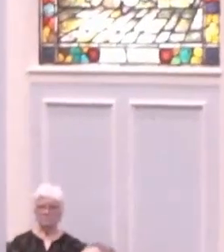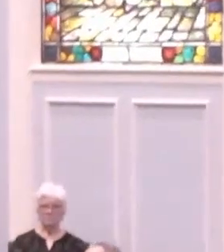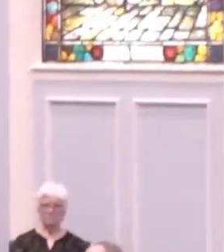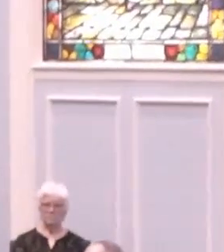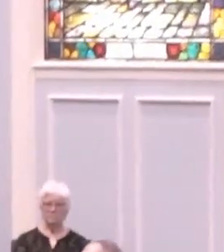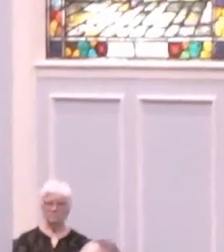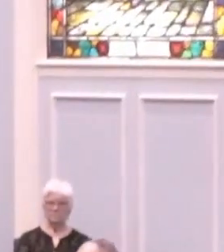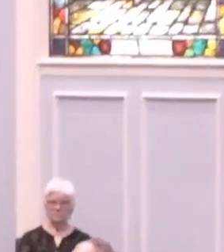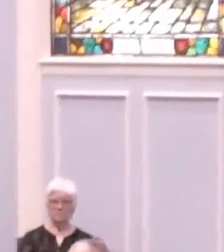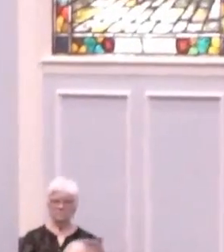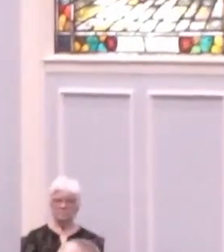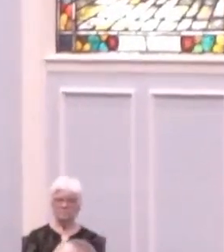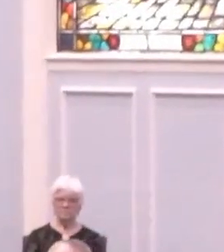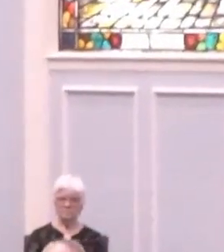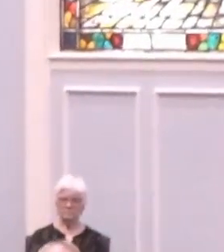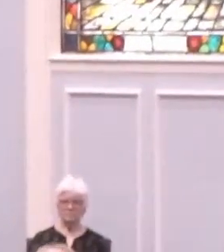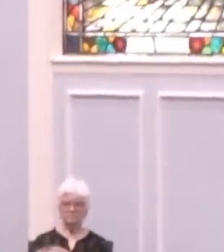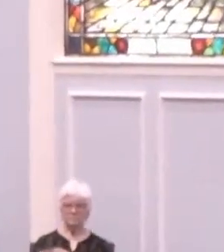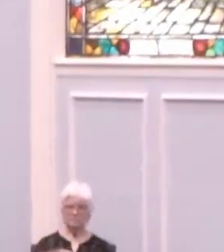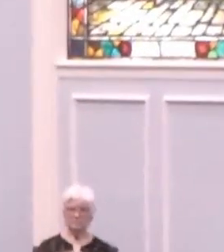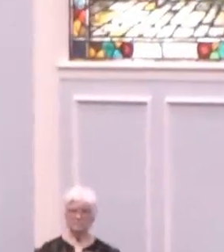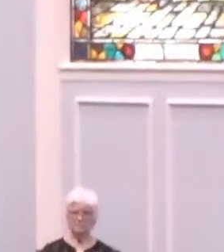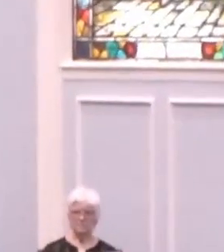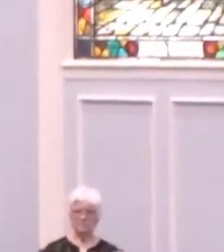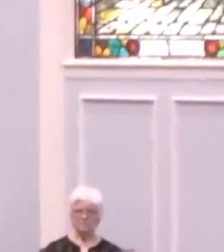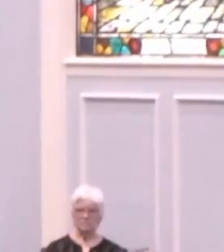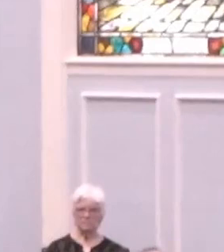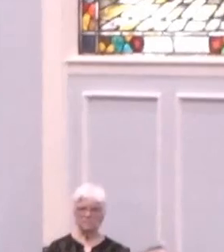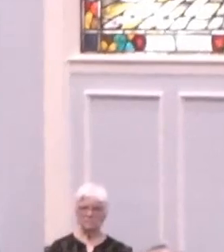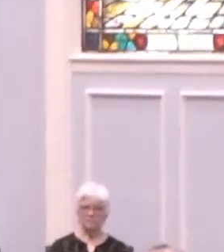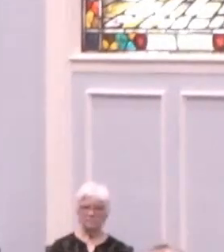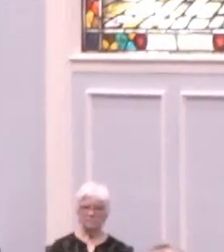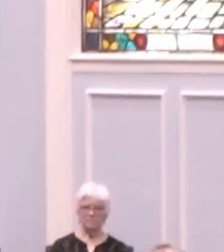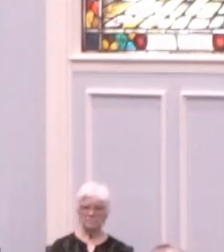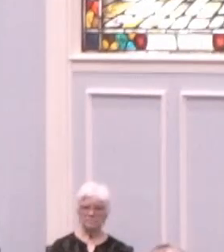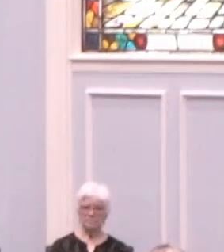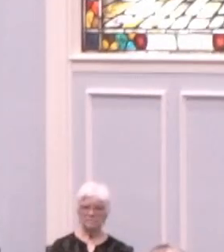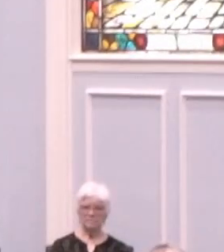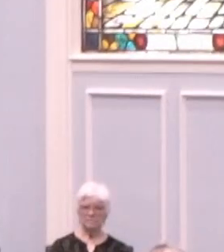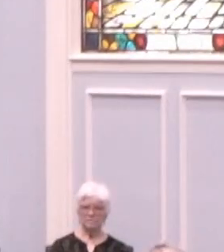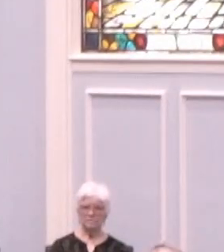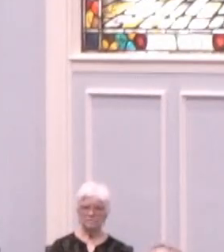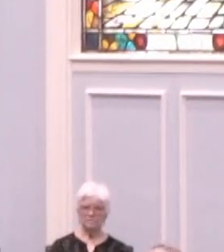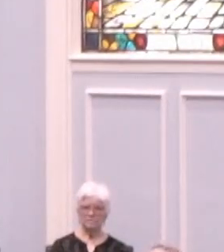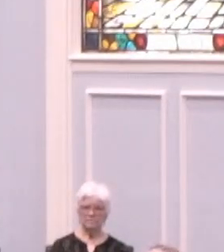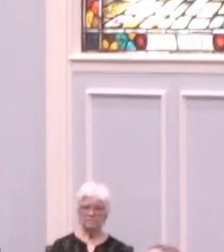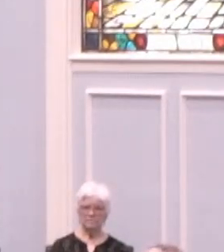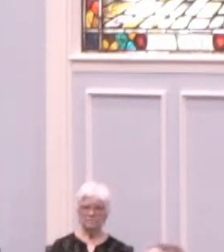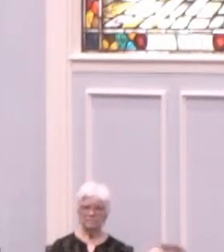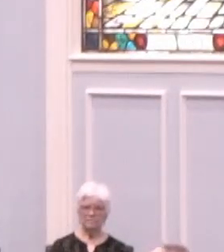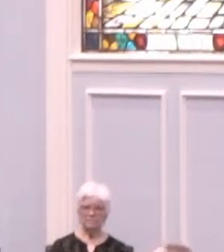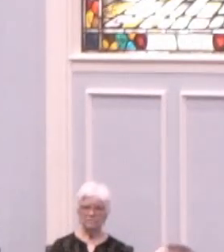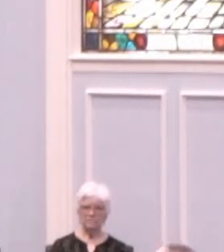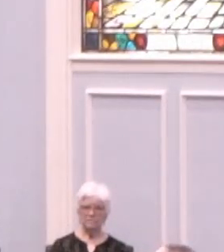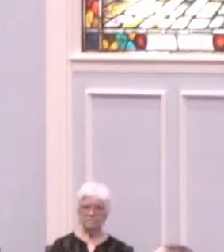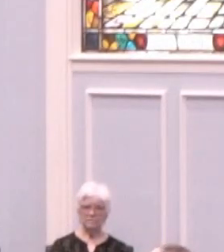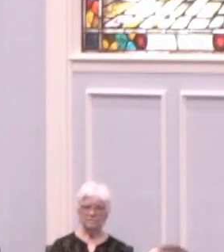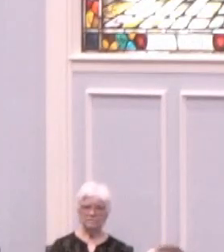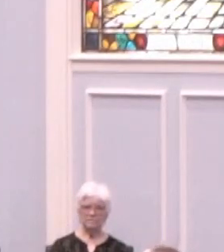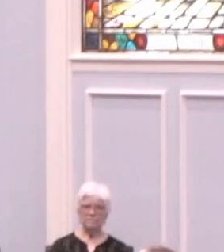heaven's beauty and perfect day. I'll see